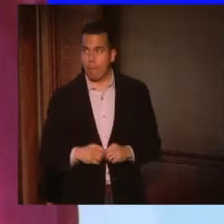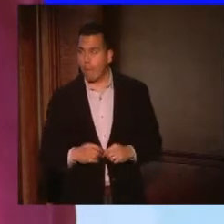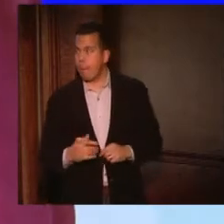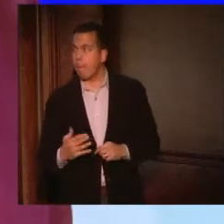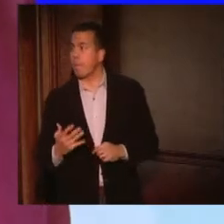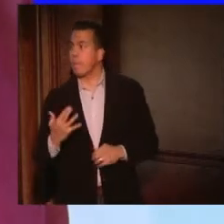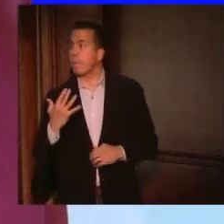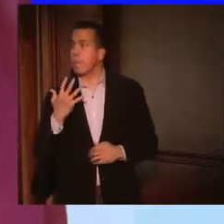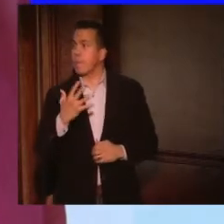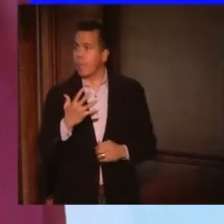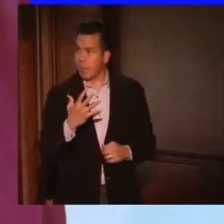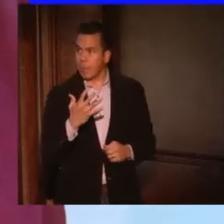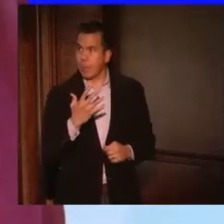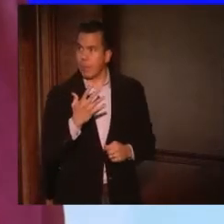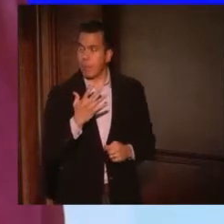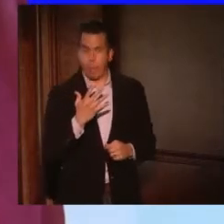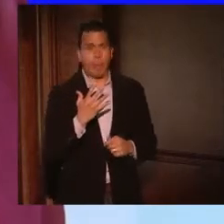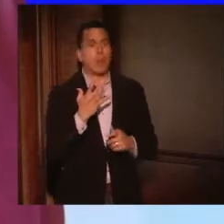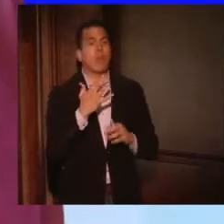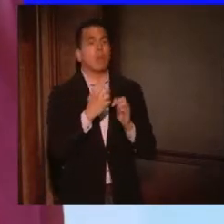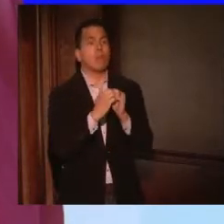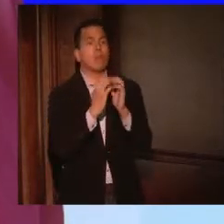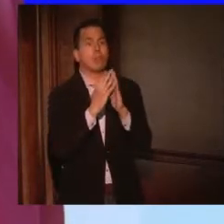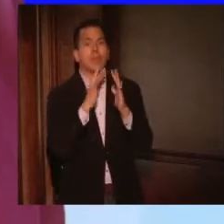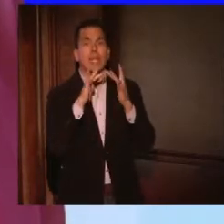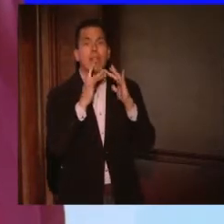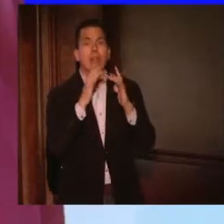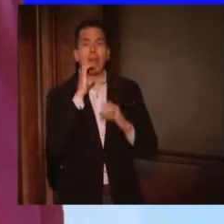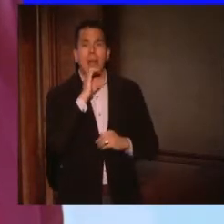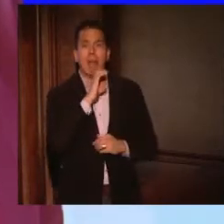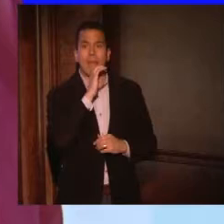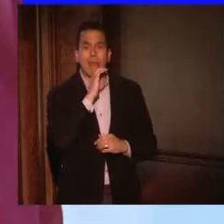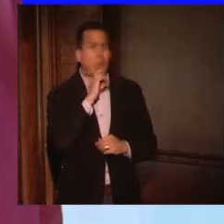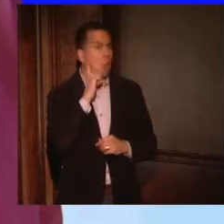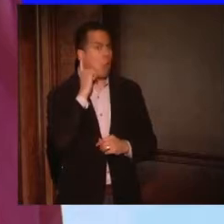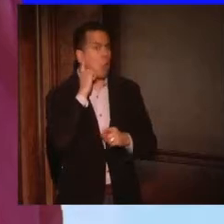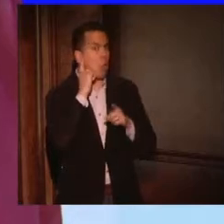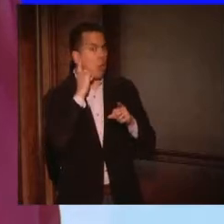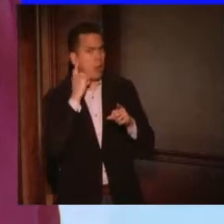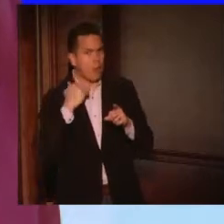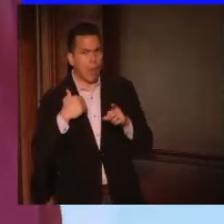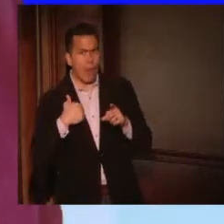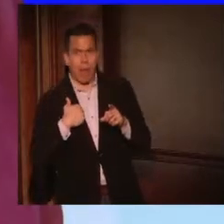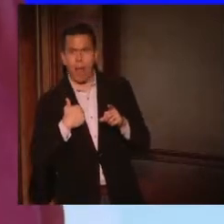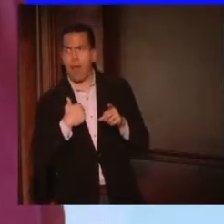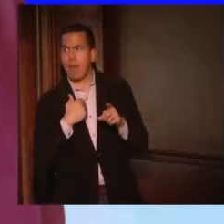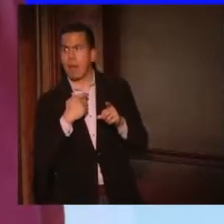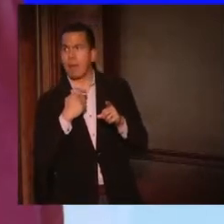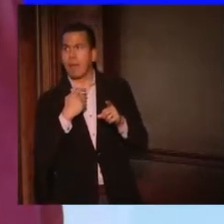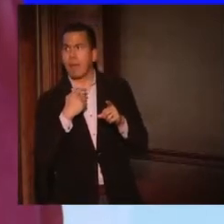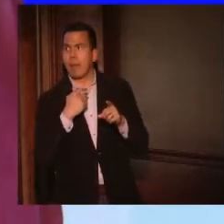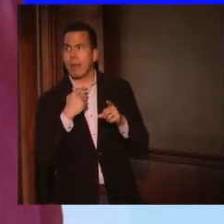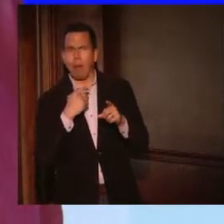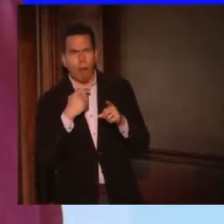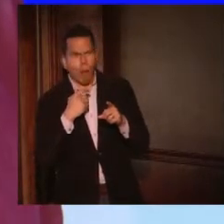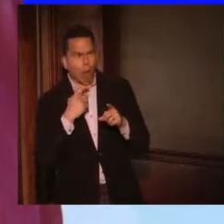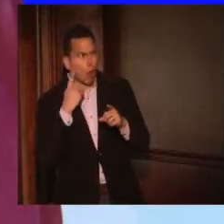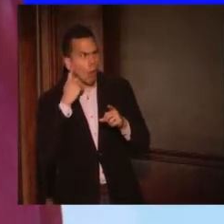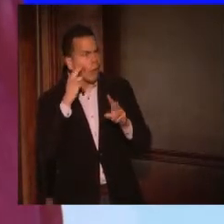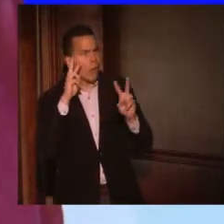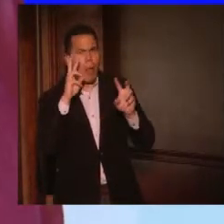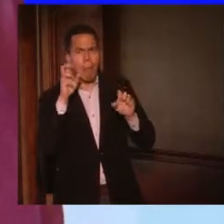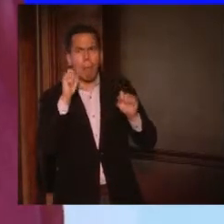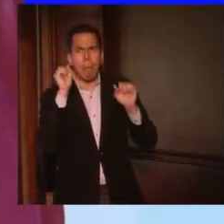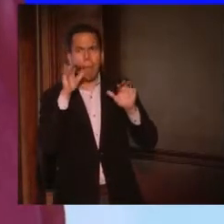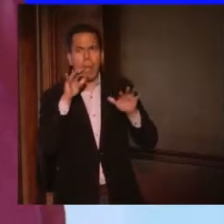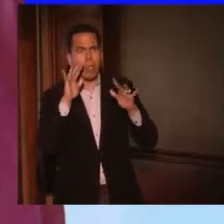cafe was open up there in Herat, and I was here that there is a magic box there that you can connect you with the world, and